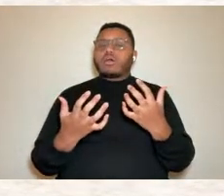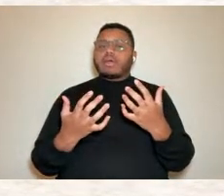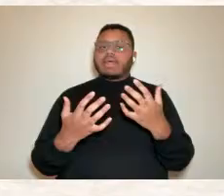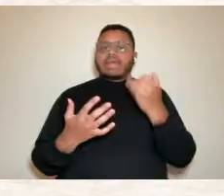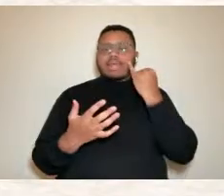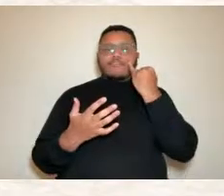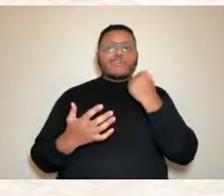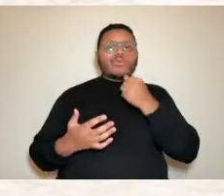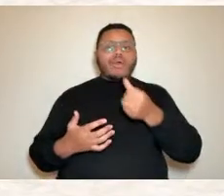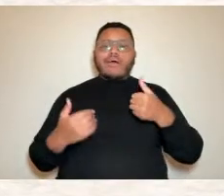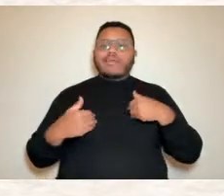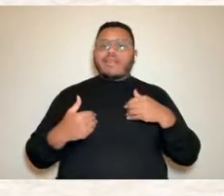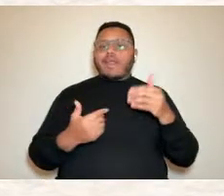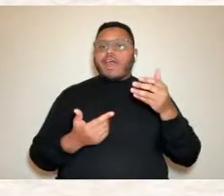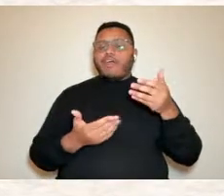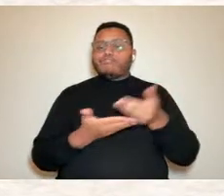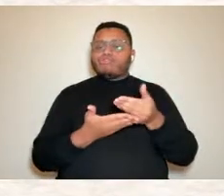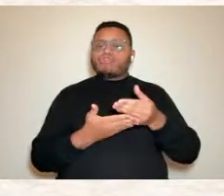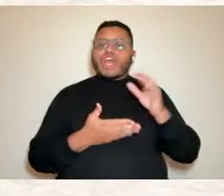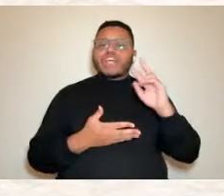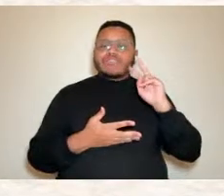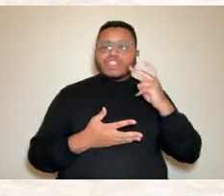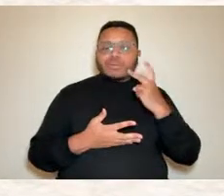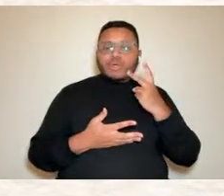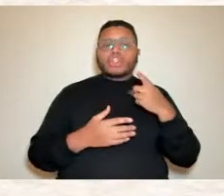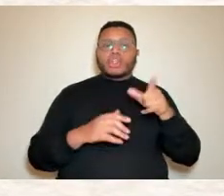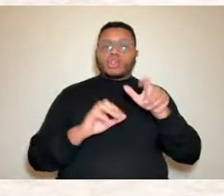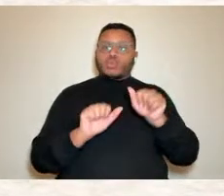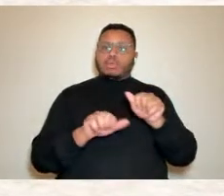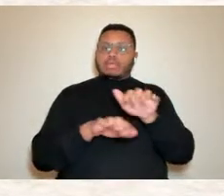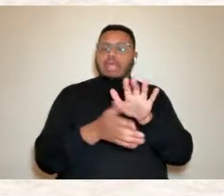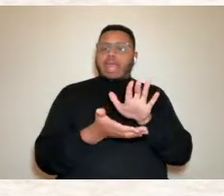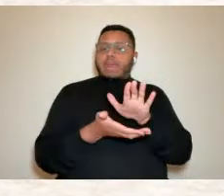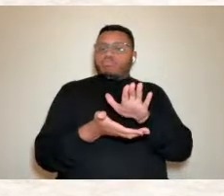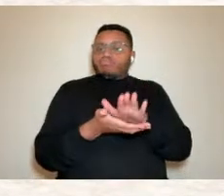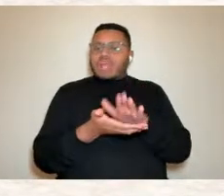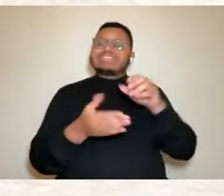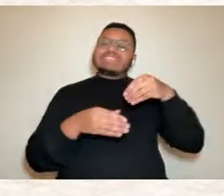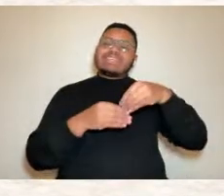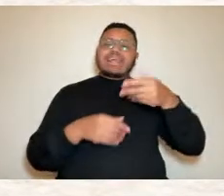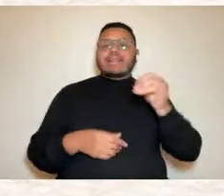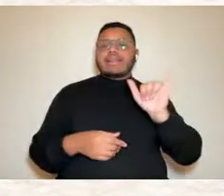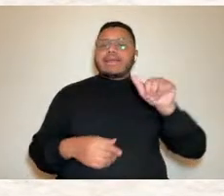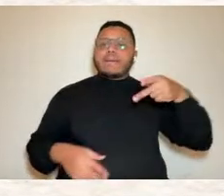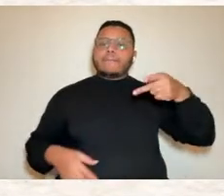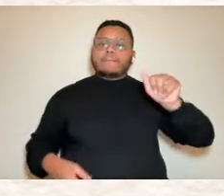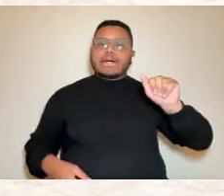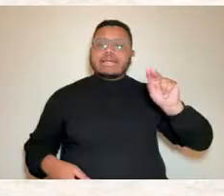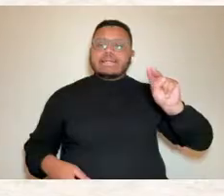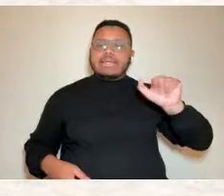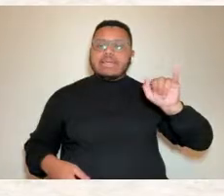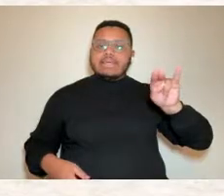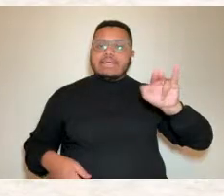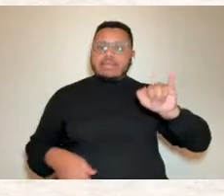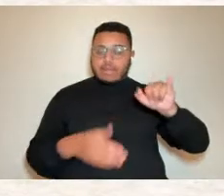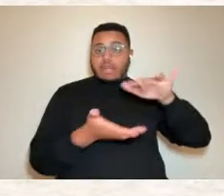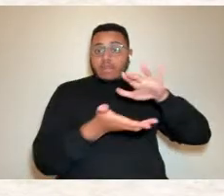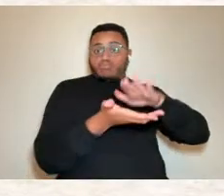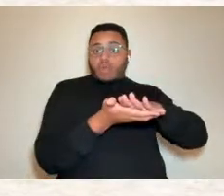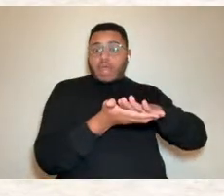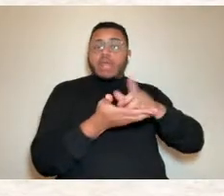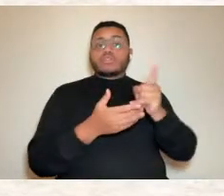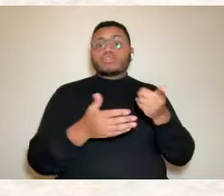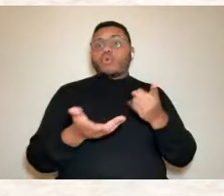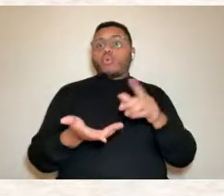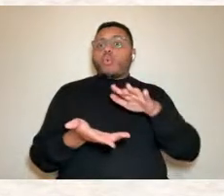didn't have the fresh veggies on here, you could press this like in a panini press or grill this on the stove, and then that will help to